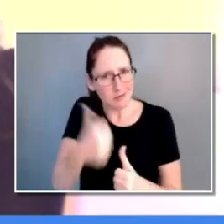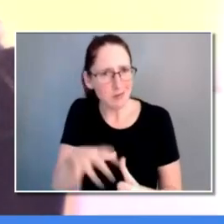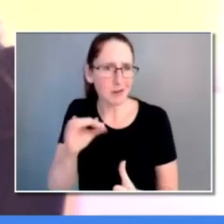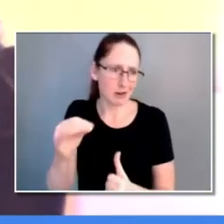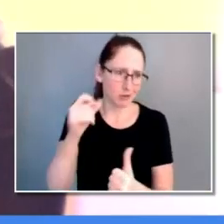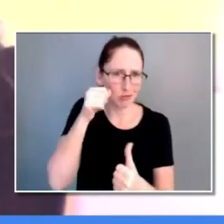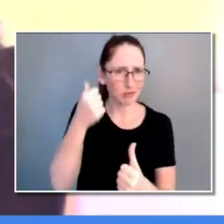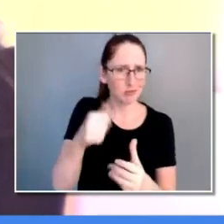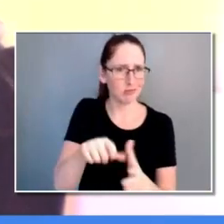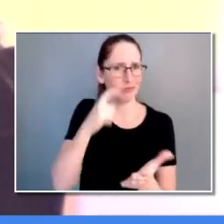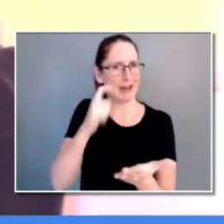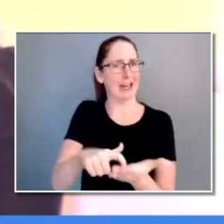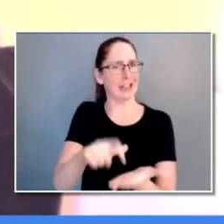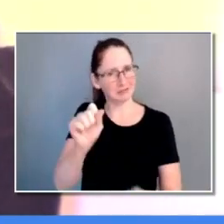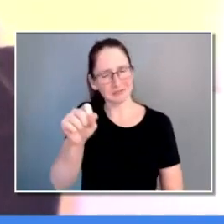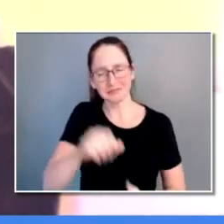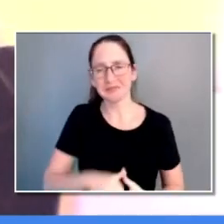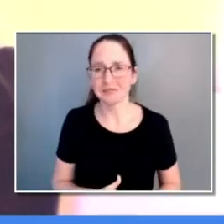recognize.